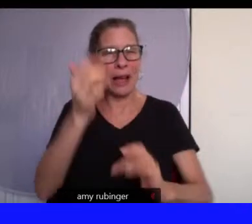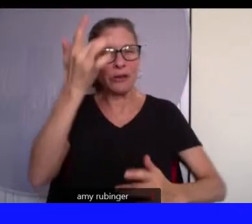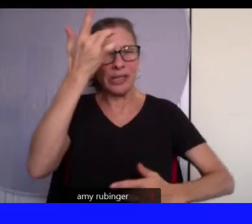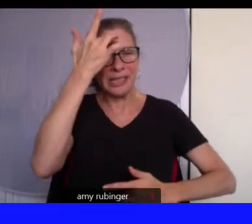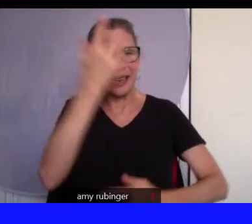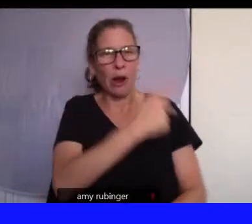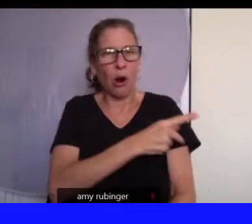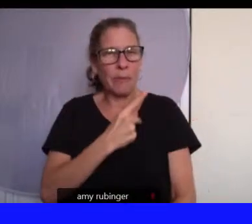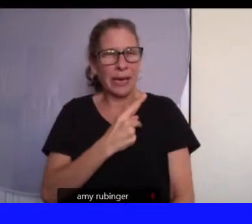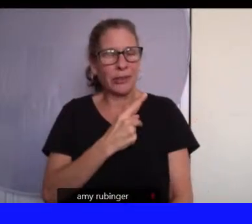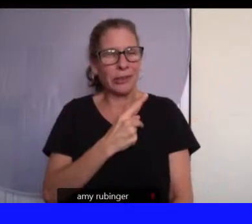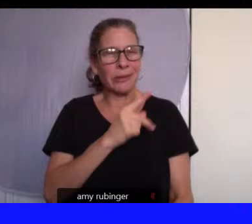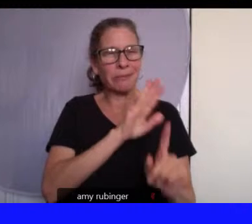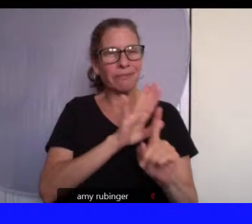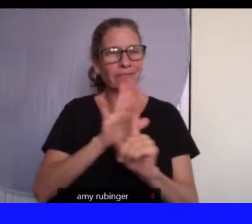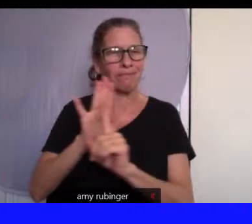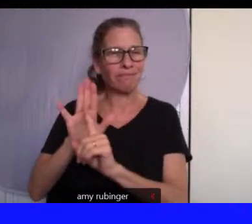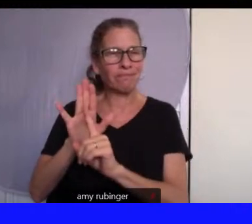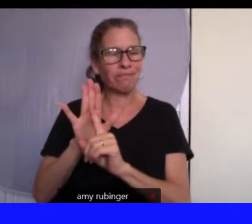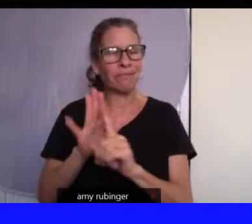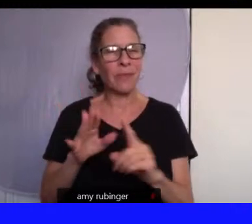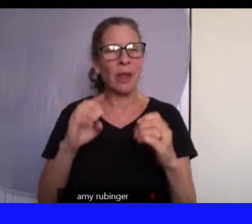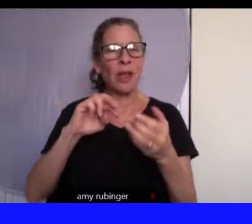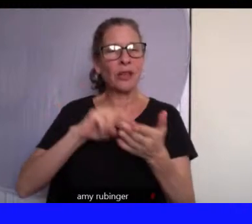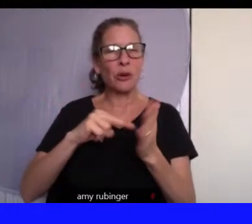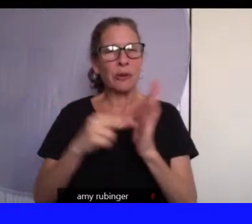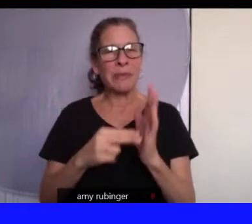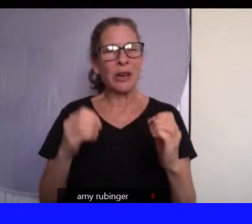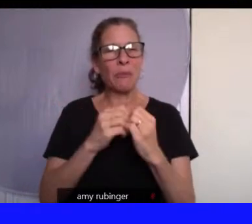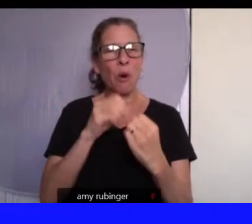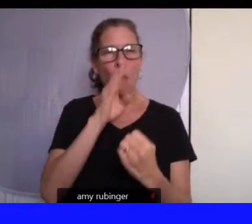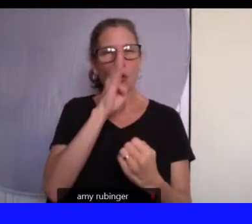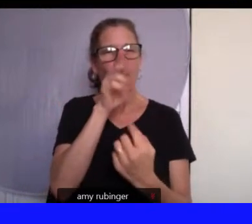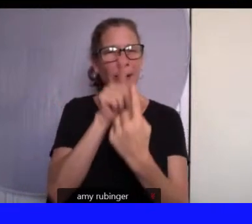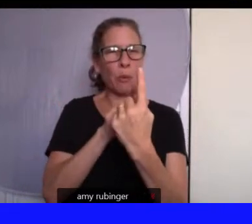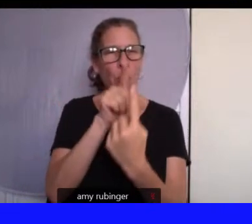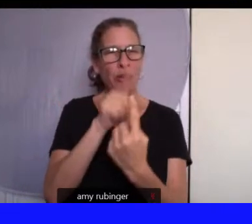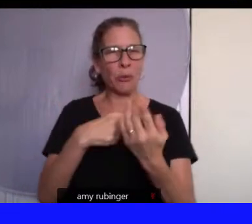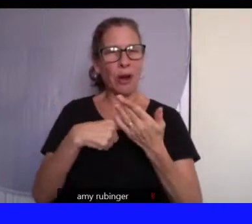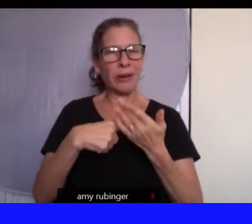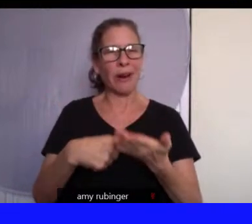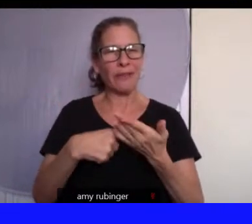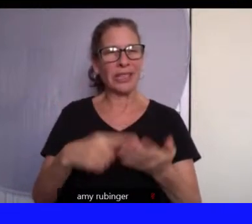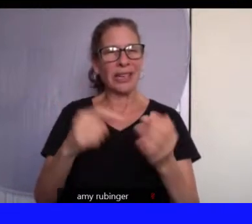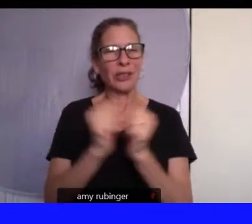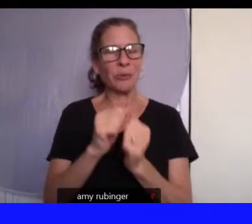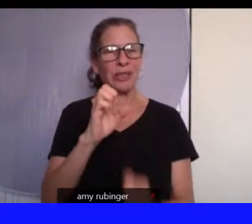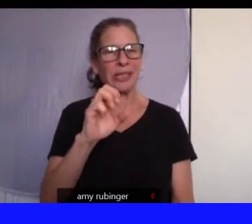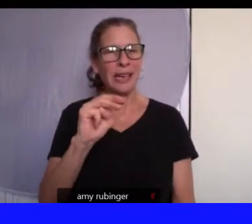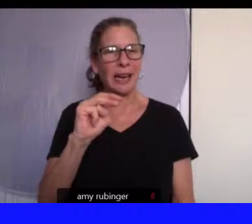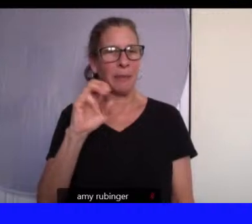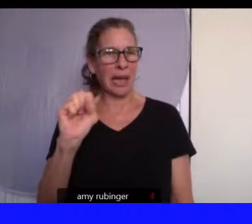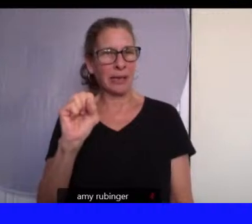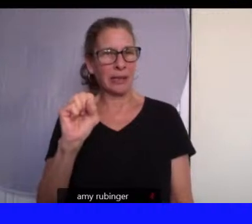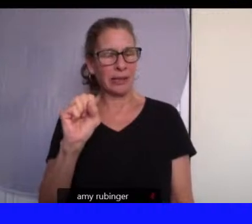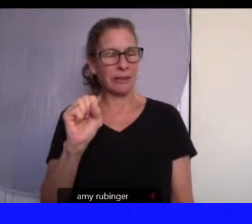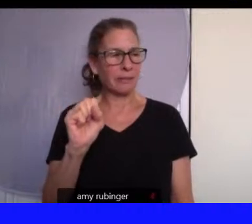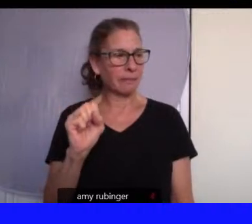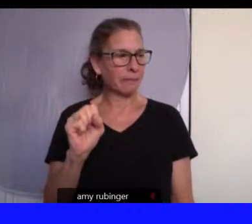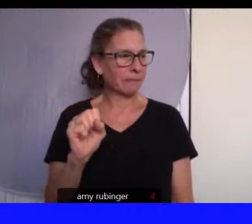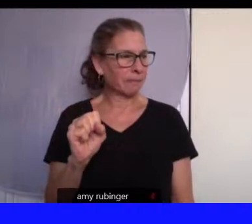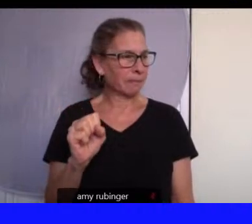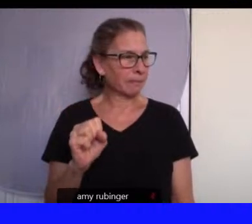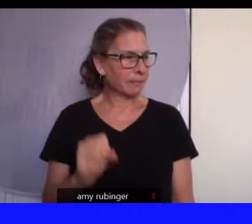how much of the 40% do you believe is better documentation? So for example, if I went back